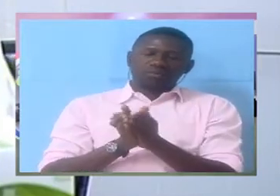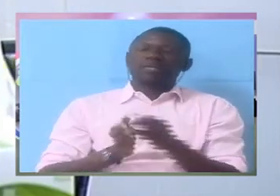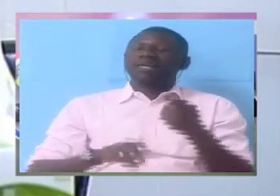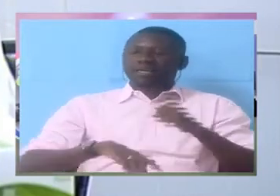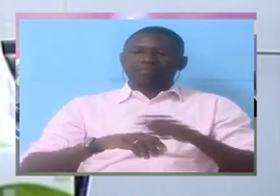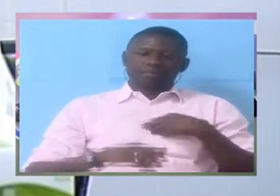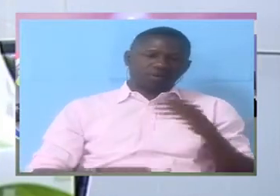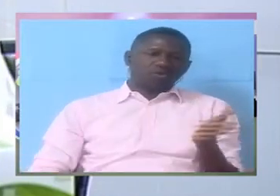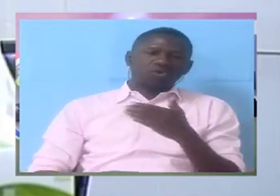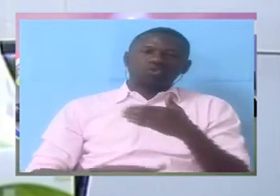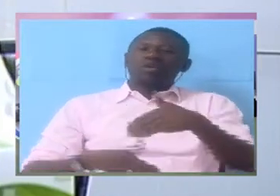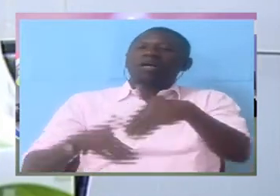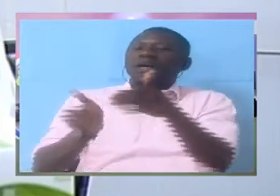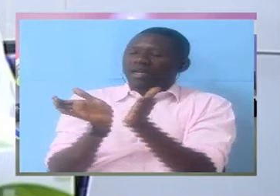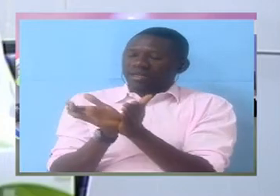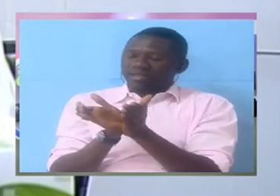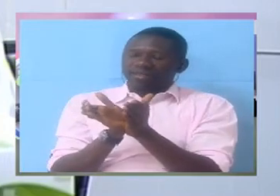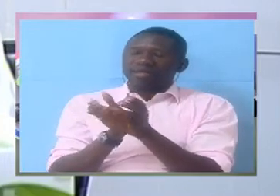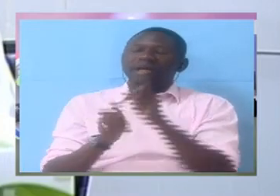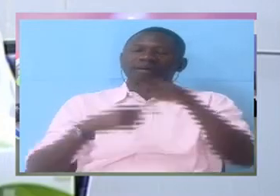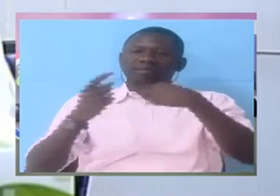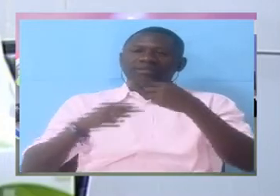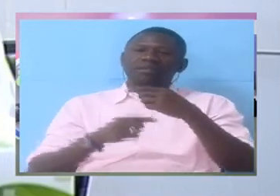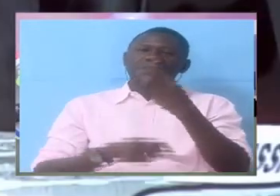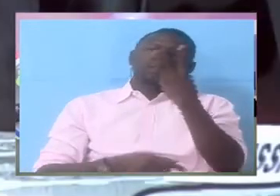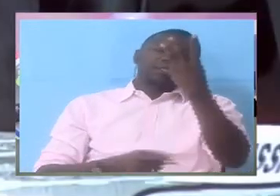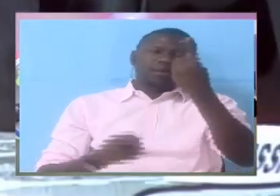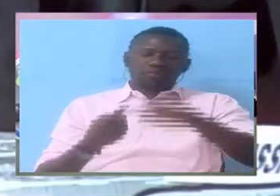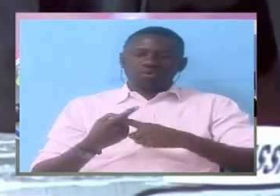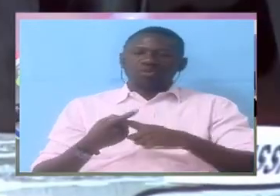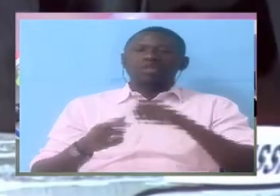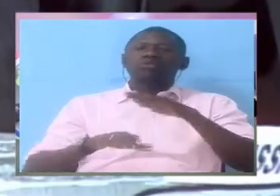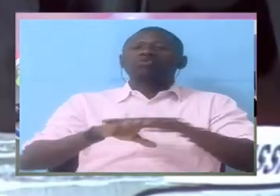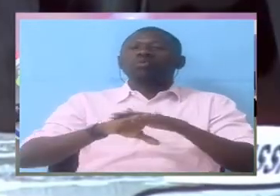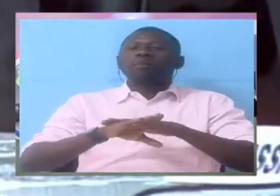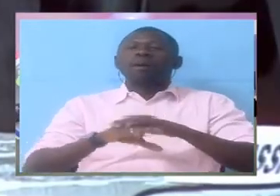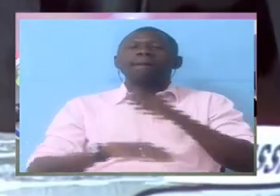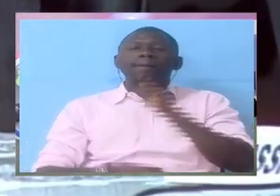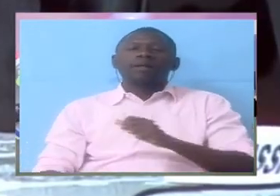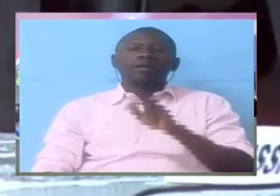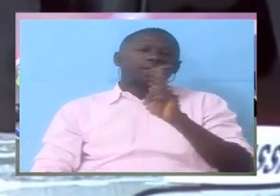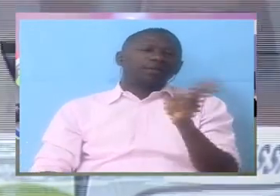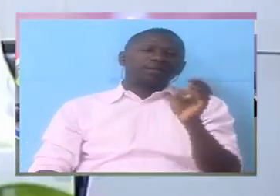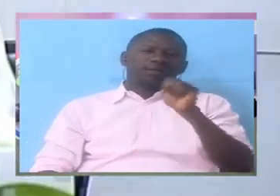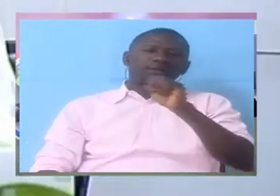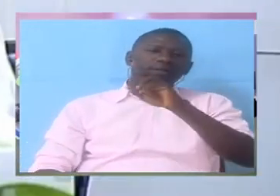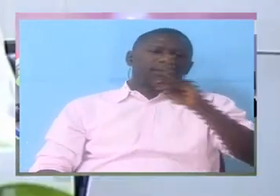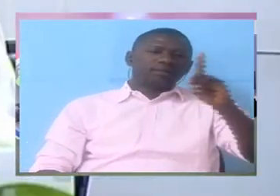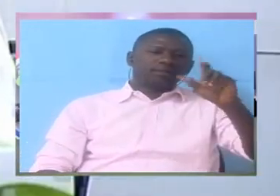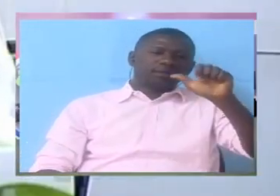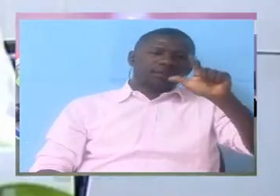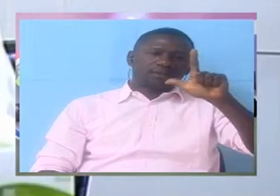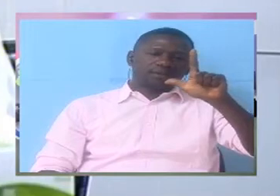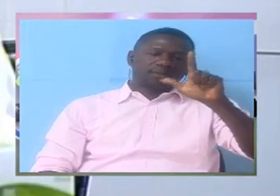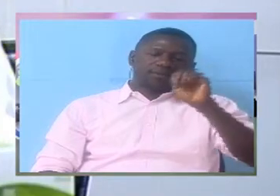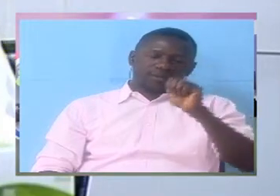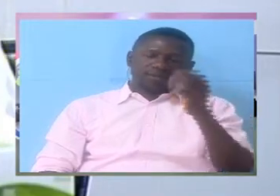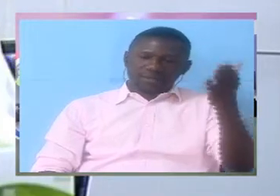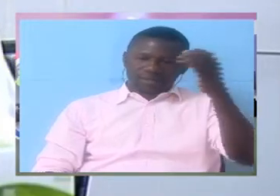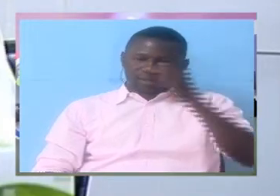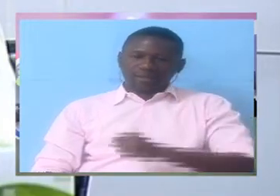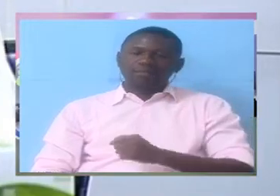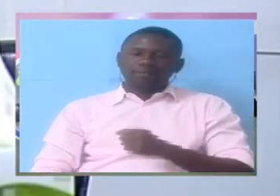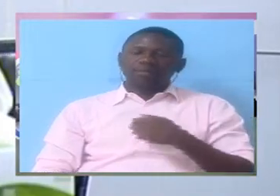But barely after 3 months, Mr. Hedul came. Bare karisa bakola brim Mr. Hedul nata. Well, I went to